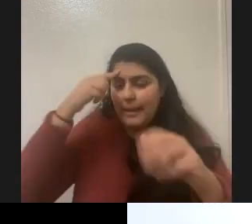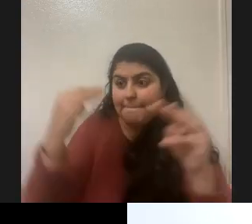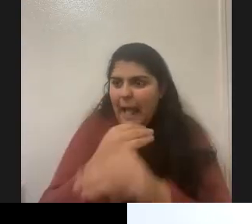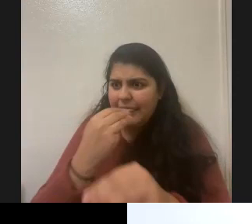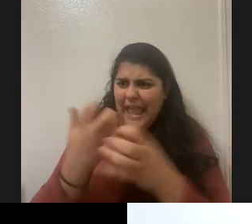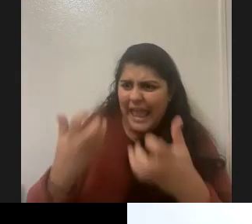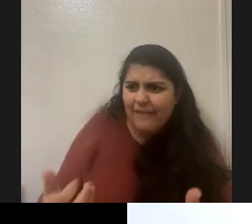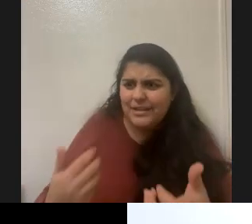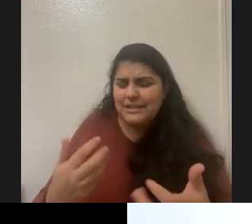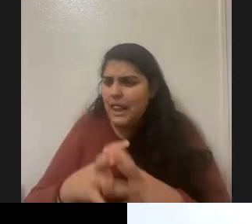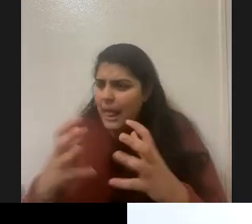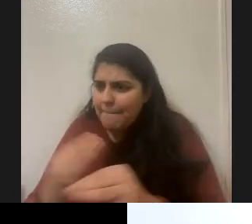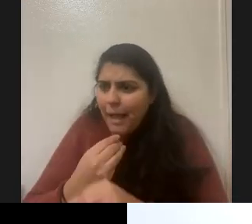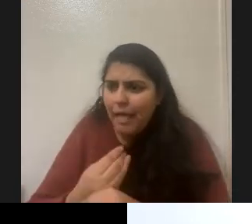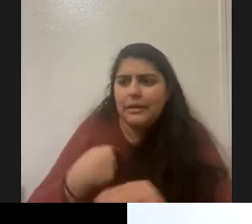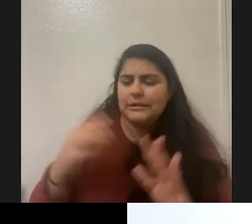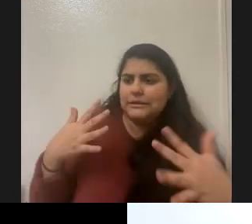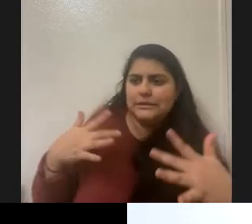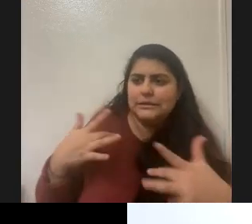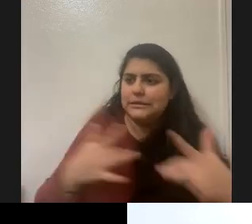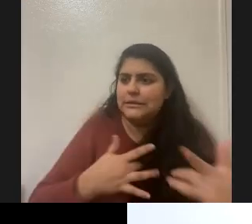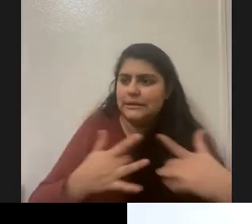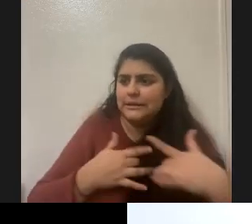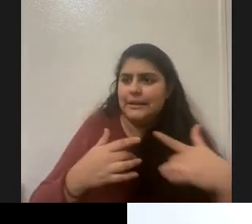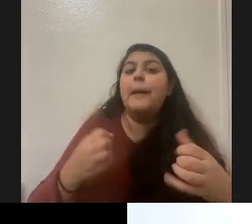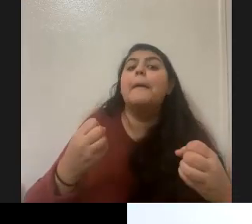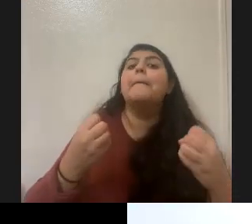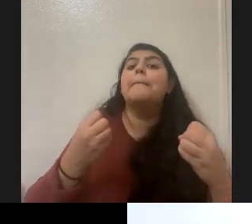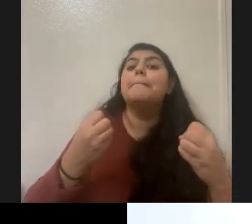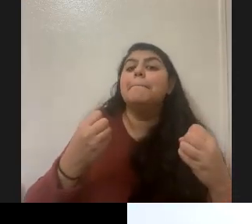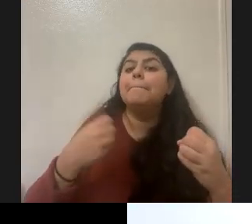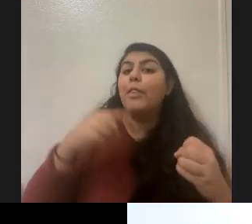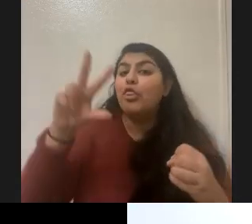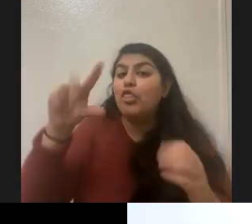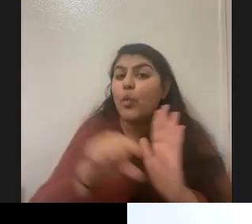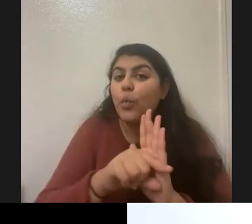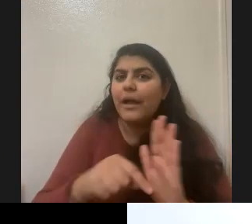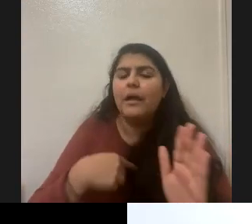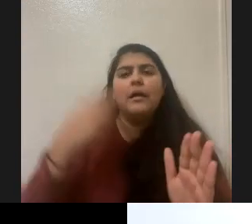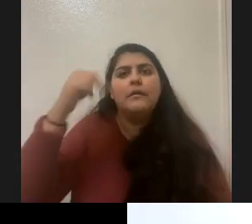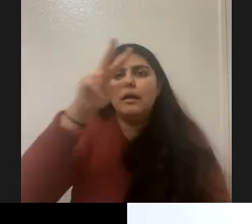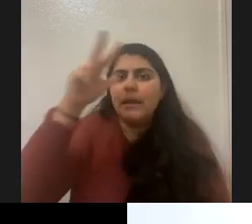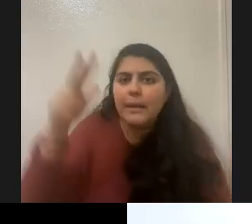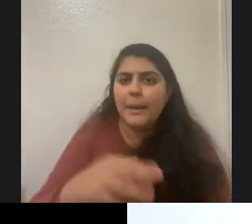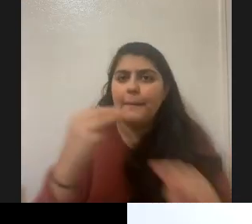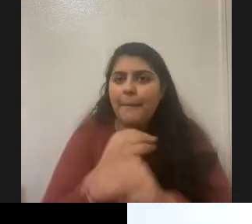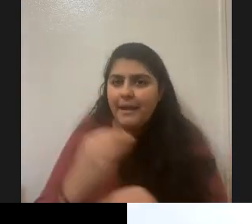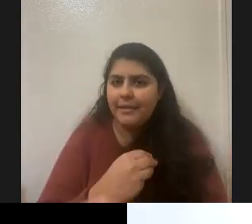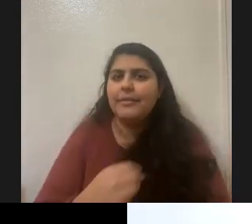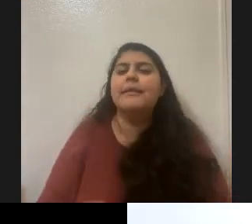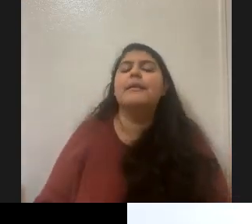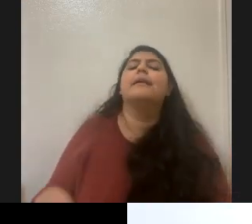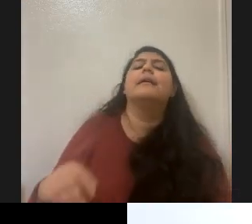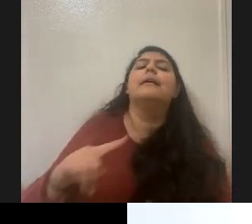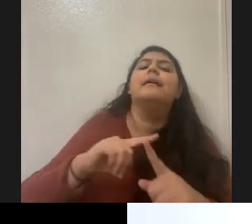that uses a lot of math. I think when I was most of our audience's age at third grade, I was actually really, really bad at math. And it took a